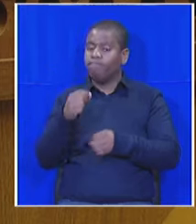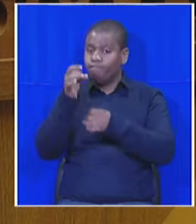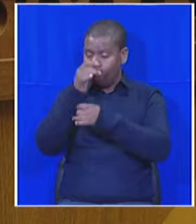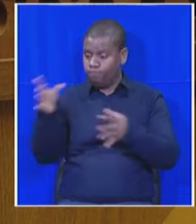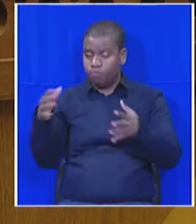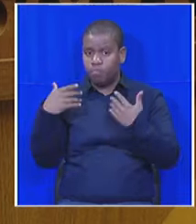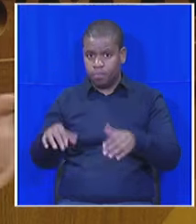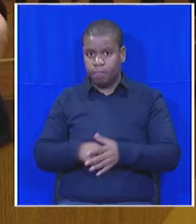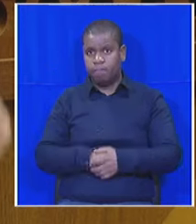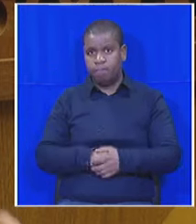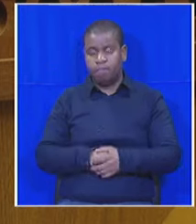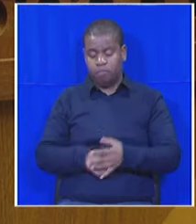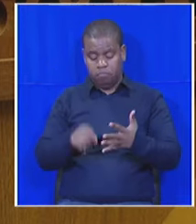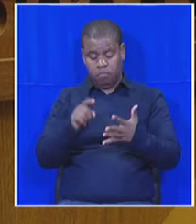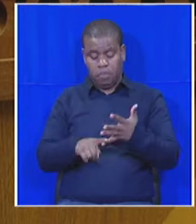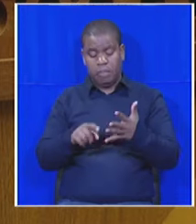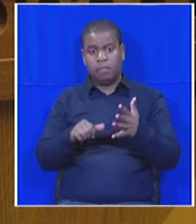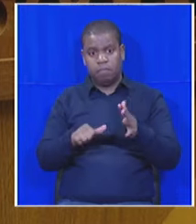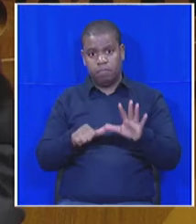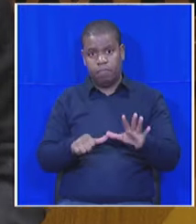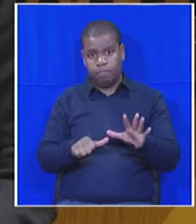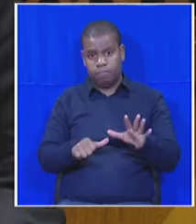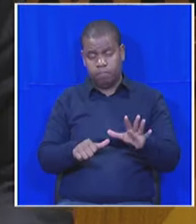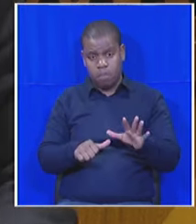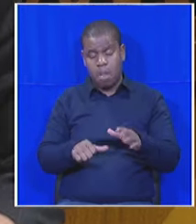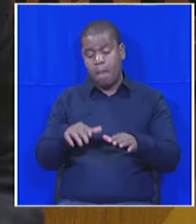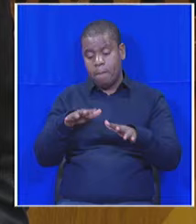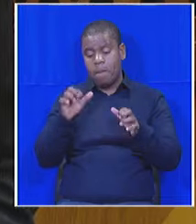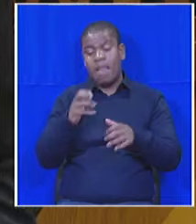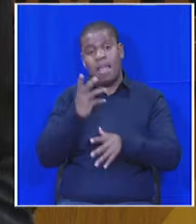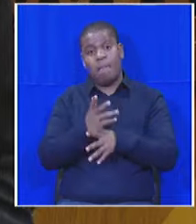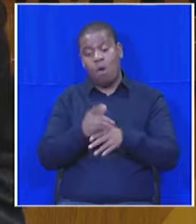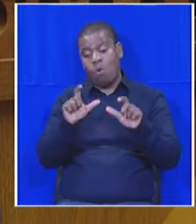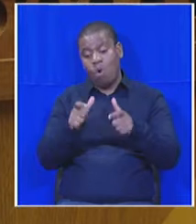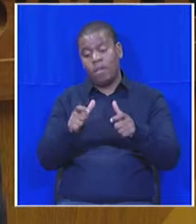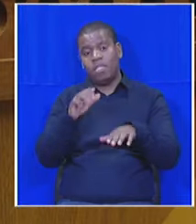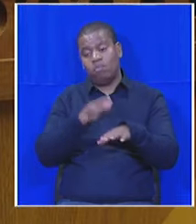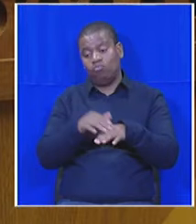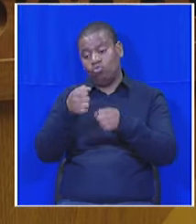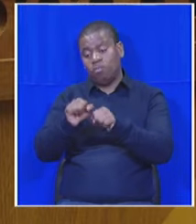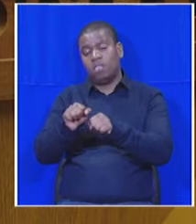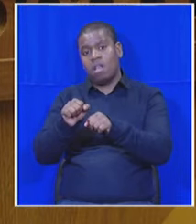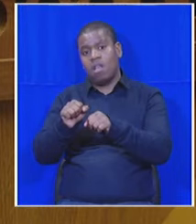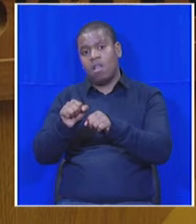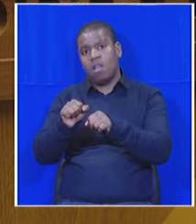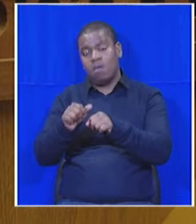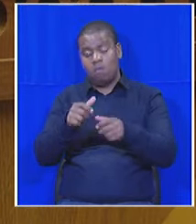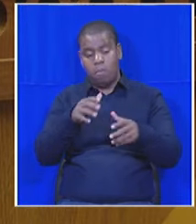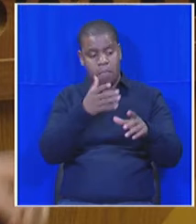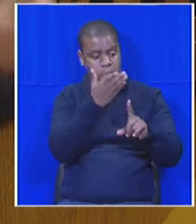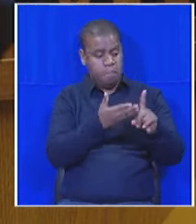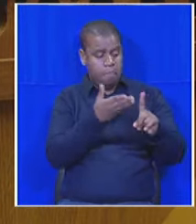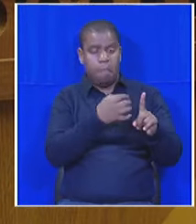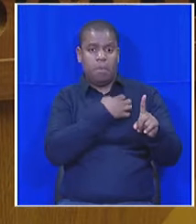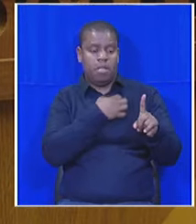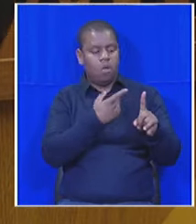mind. Sis. Number six, the failure of the Parliamentary Labour Committee under its chairperson to hold this minister